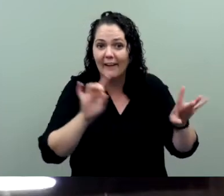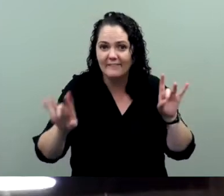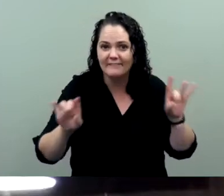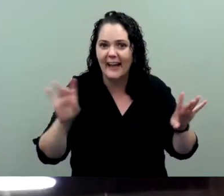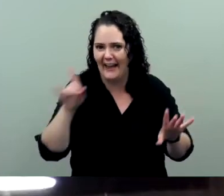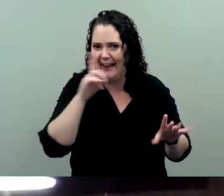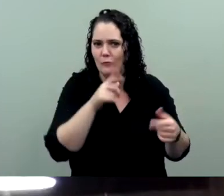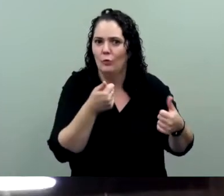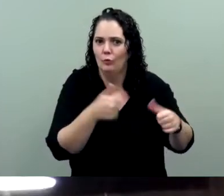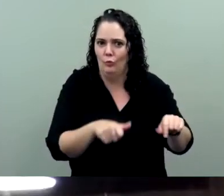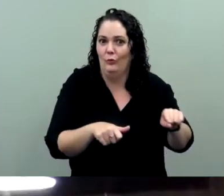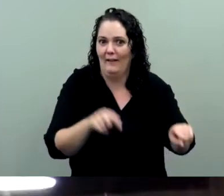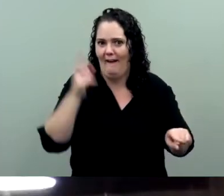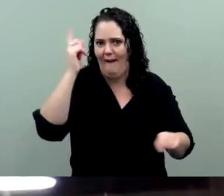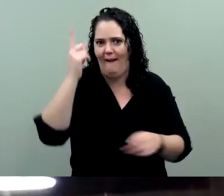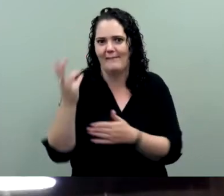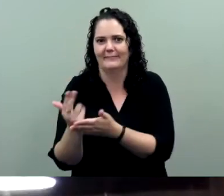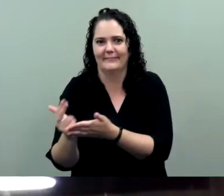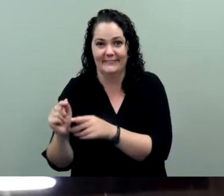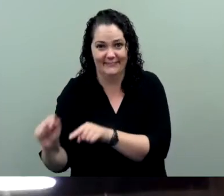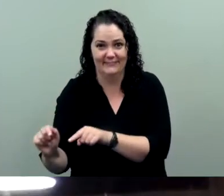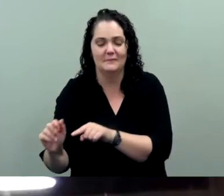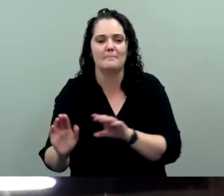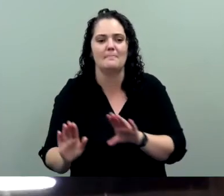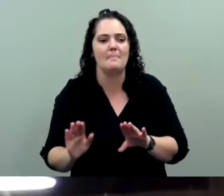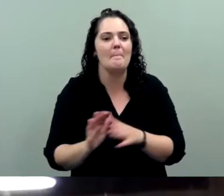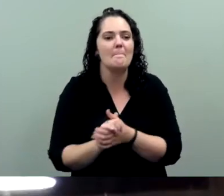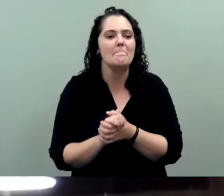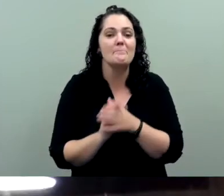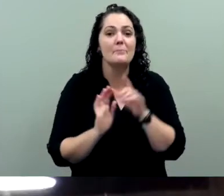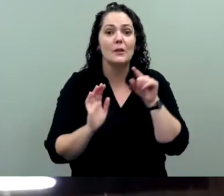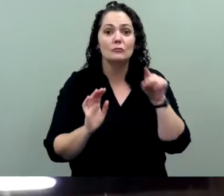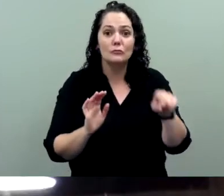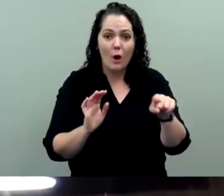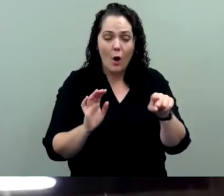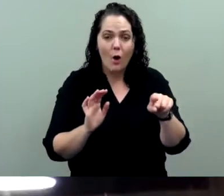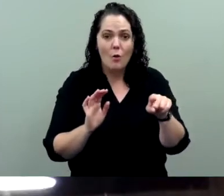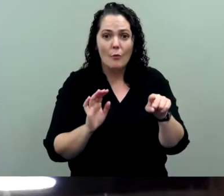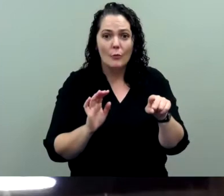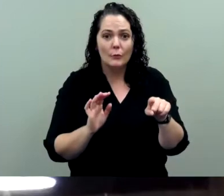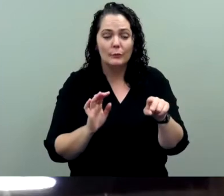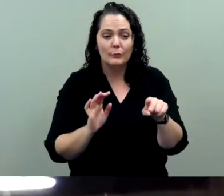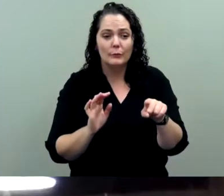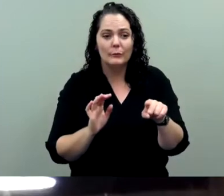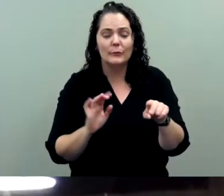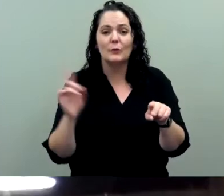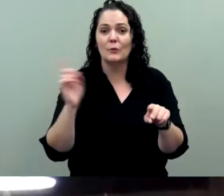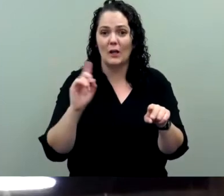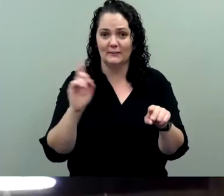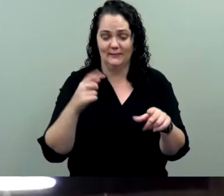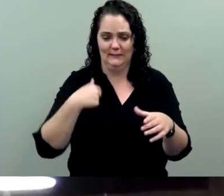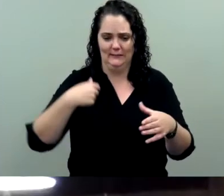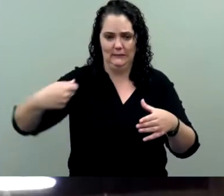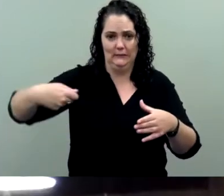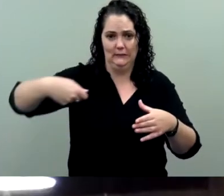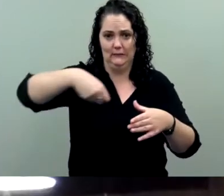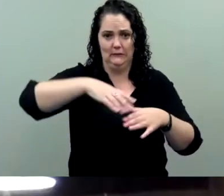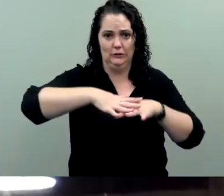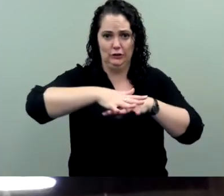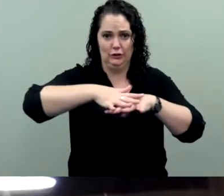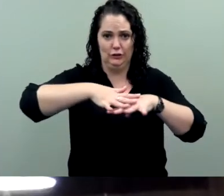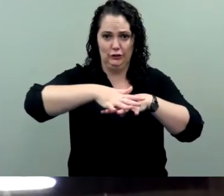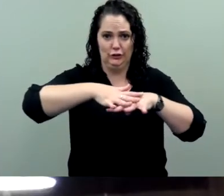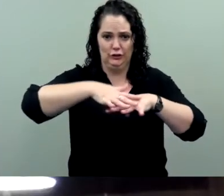here off. All right, and what I'm going to do next is I'm gonna strain my avocado